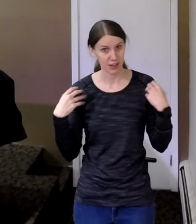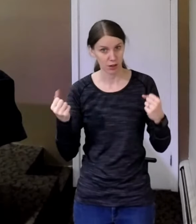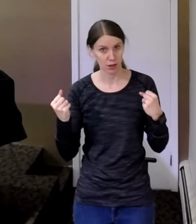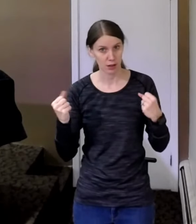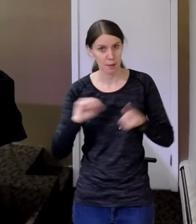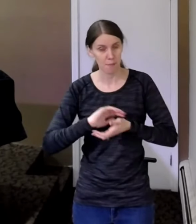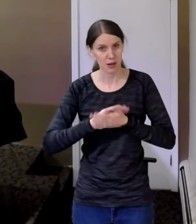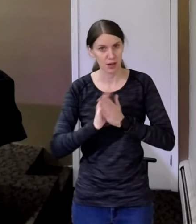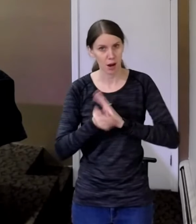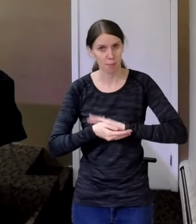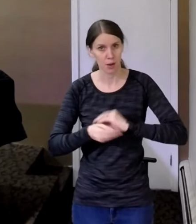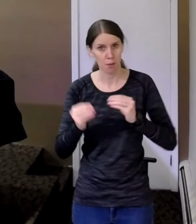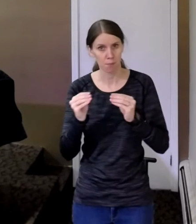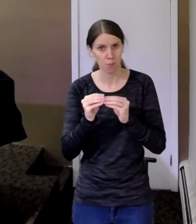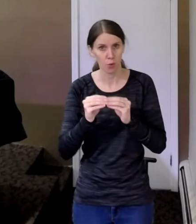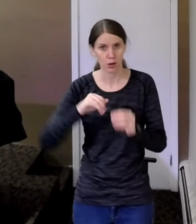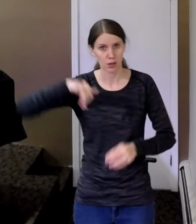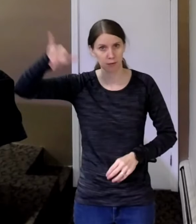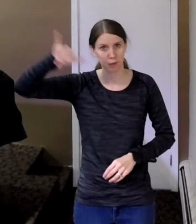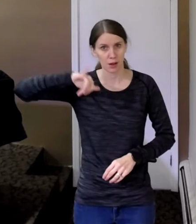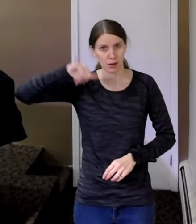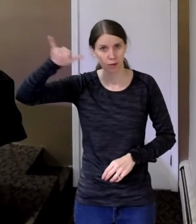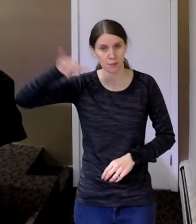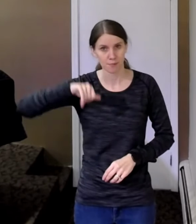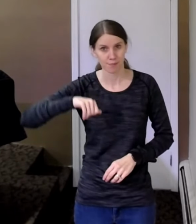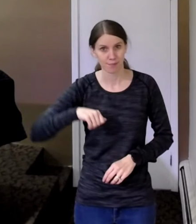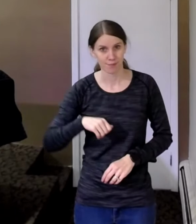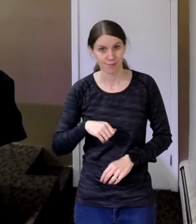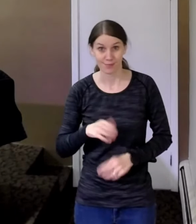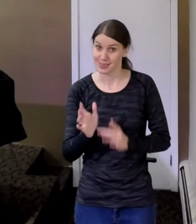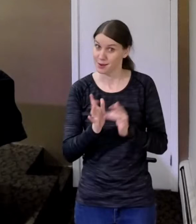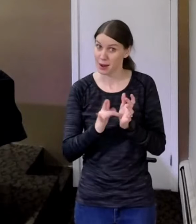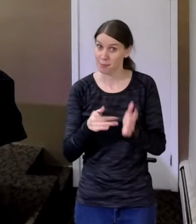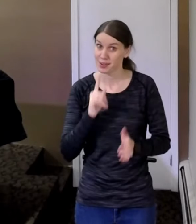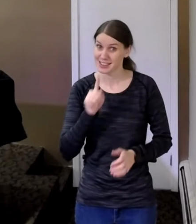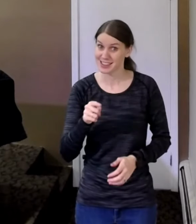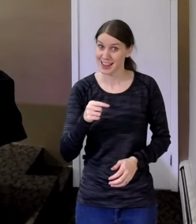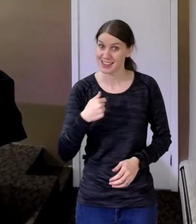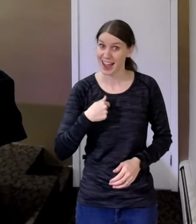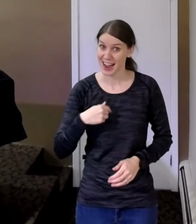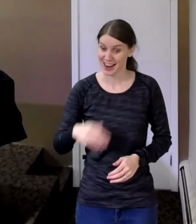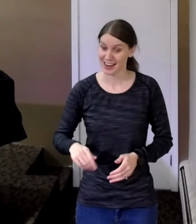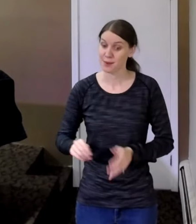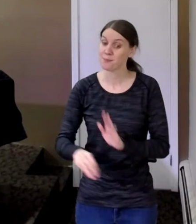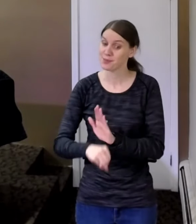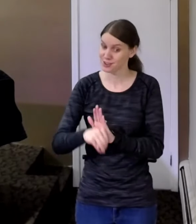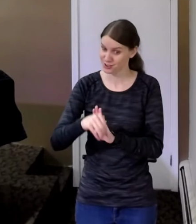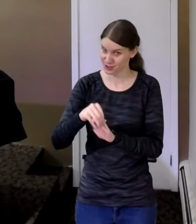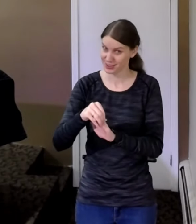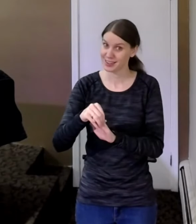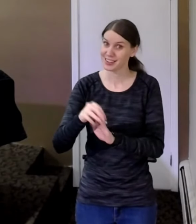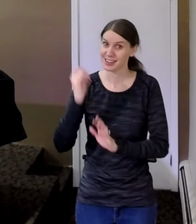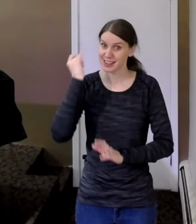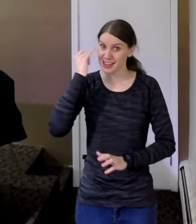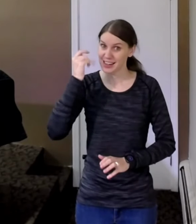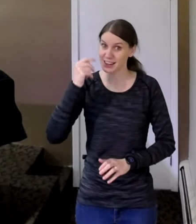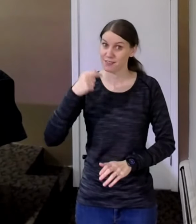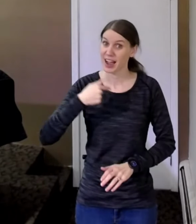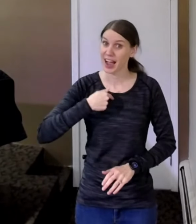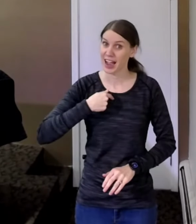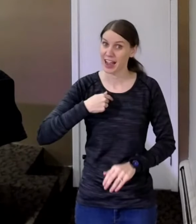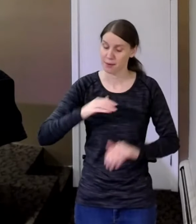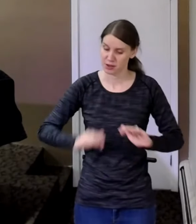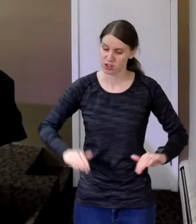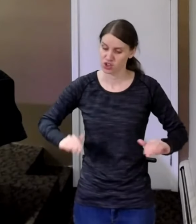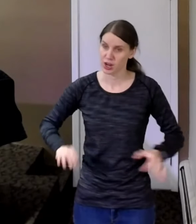more and more like Christ. After all, that's what the Bible says I'm predestinated to do if I'm a child of God, to be conformed to